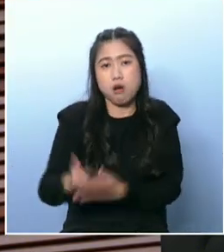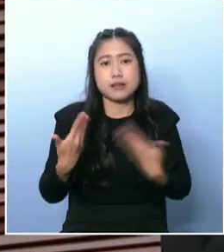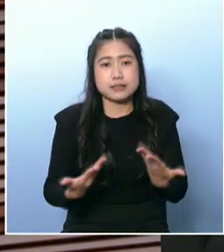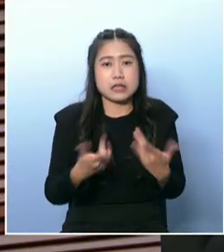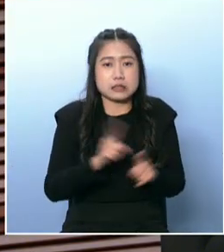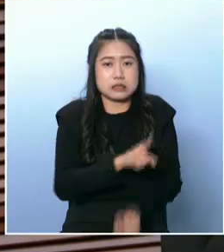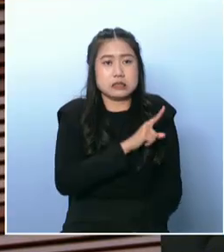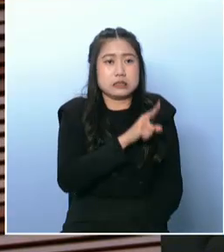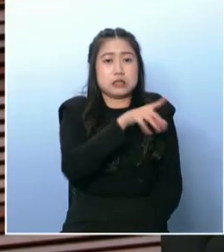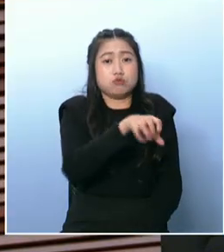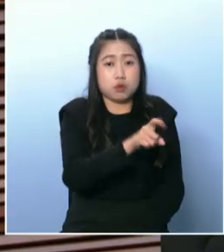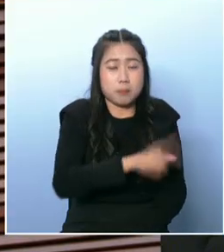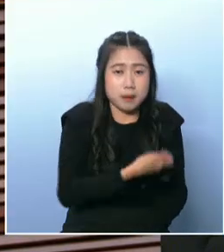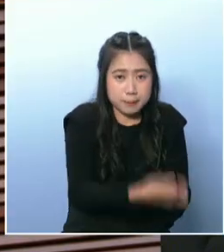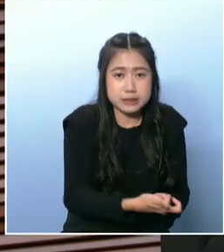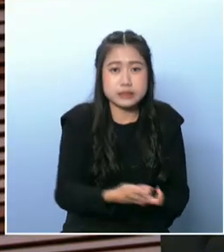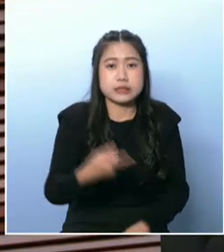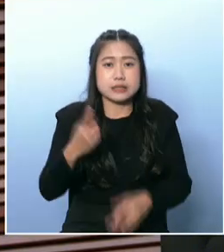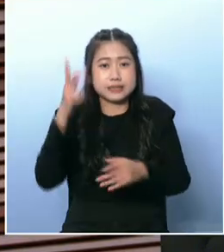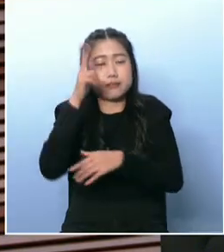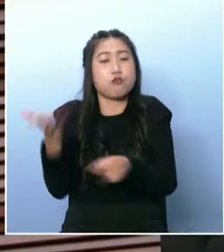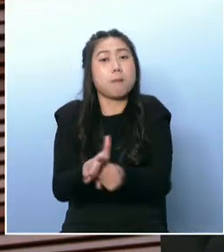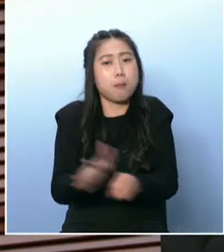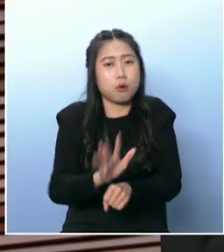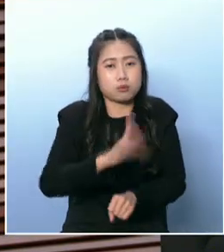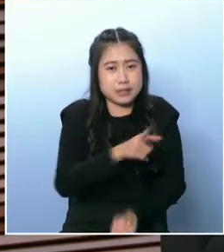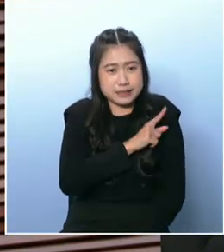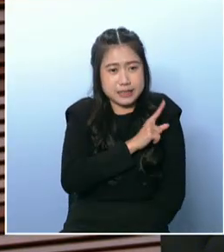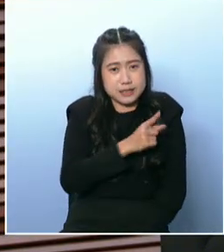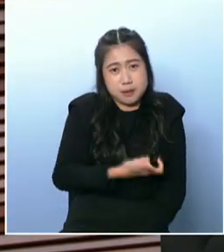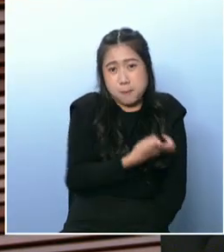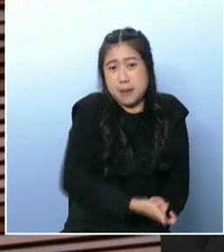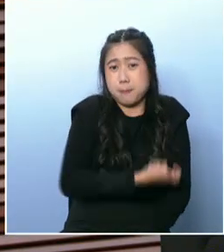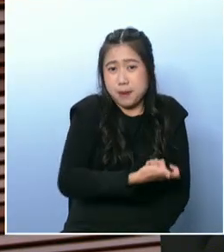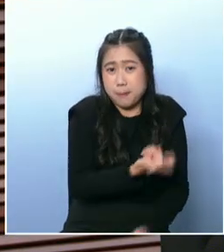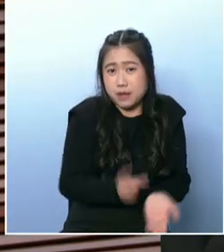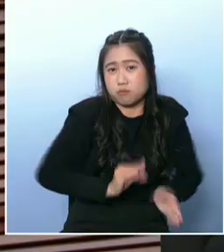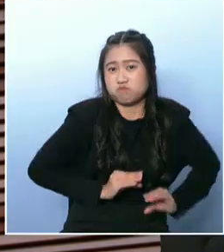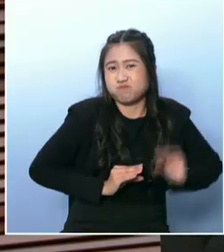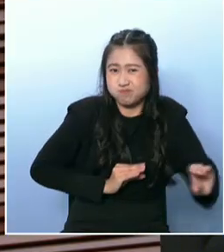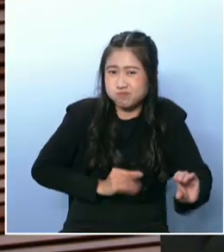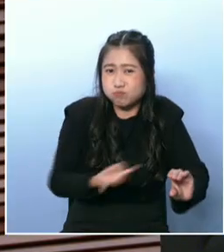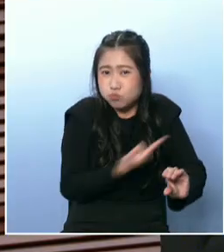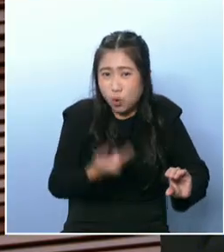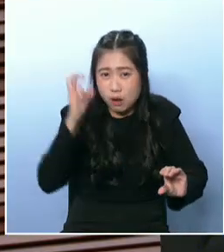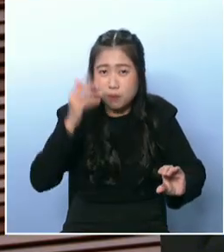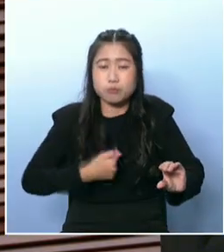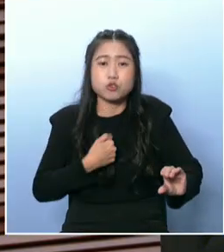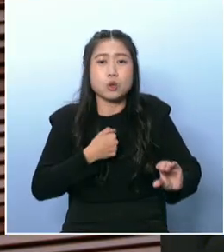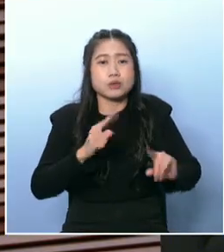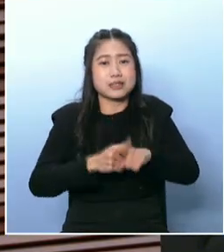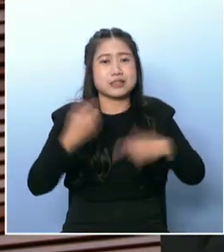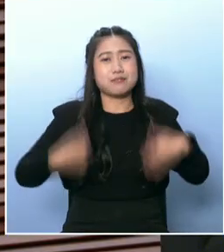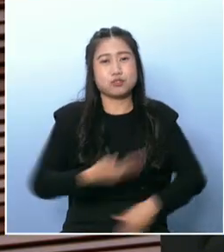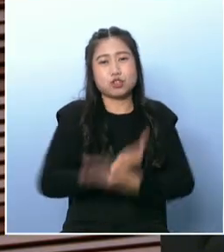the PWDs. Well, we hope that we can follow the user pay principle. And we may need to think